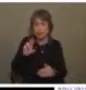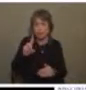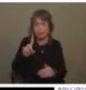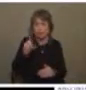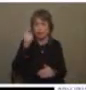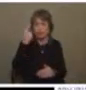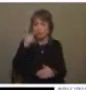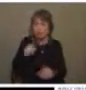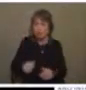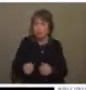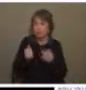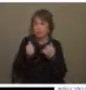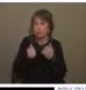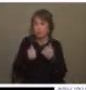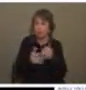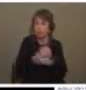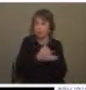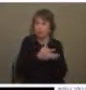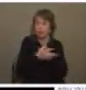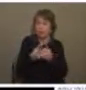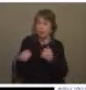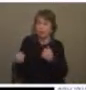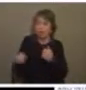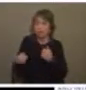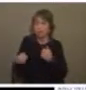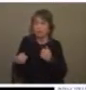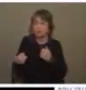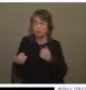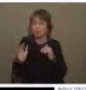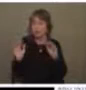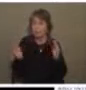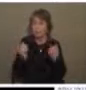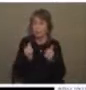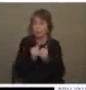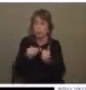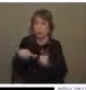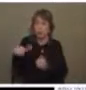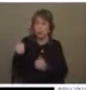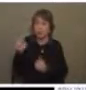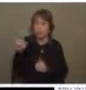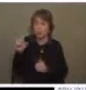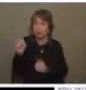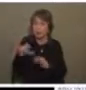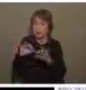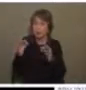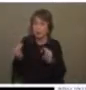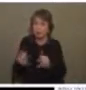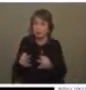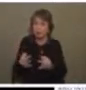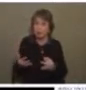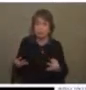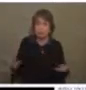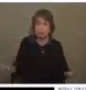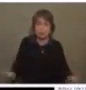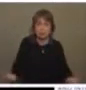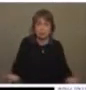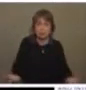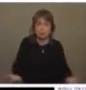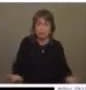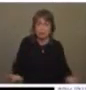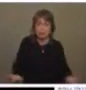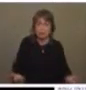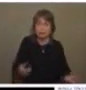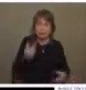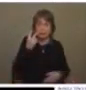states, where there's also a lot of inequality inside Puerto Rico, and that's something that I haven't heard mentioned. Who takes what is produced on the island? The data show that the